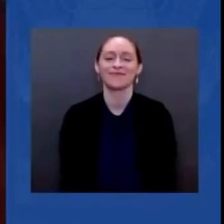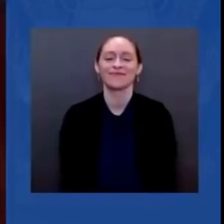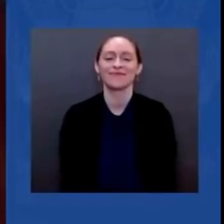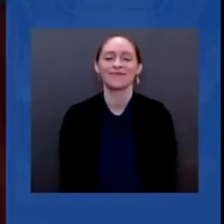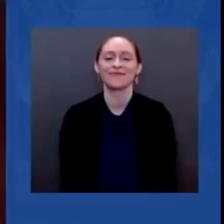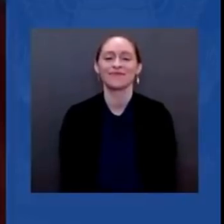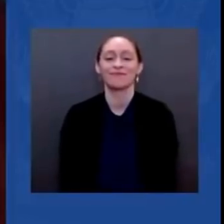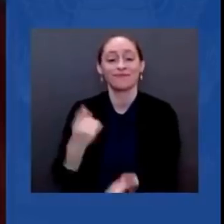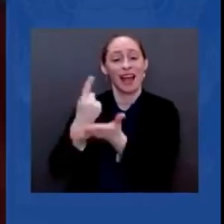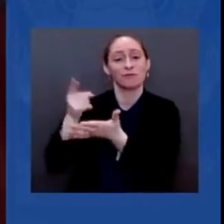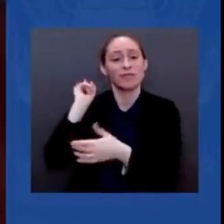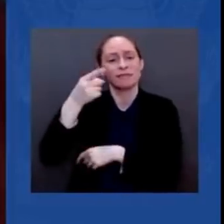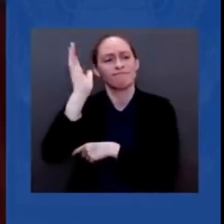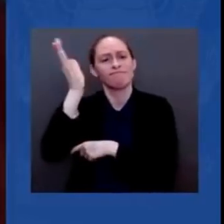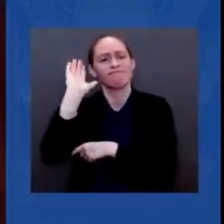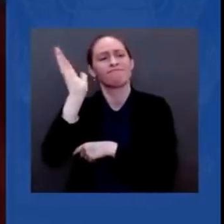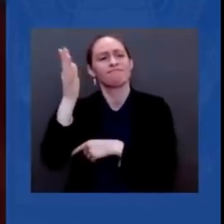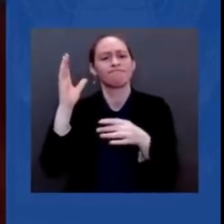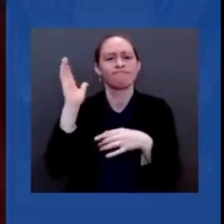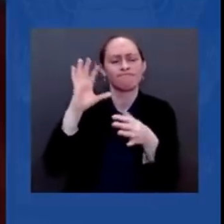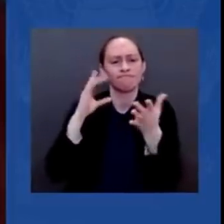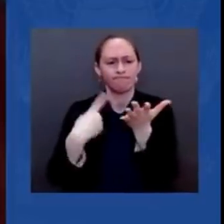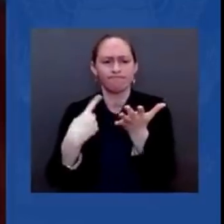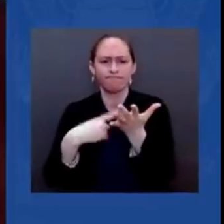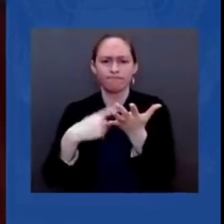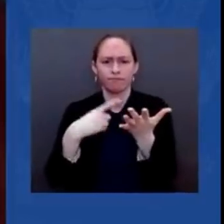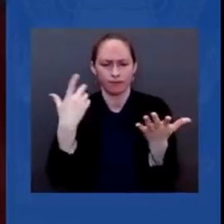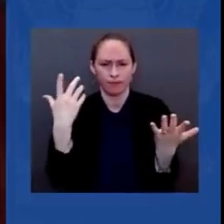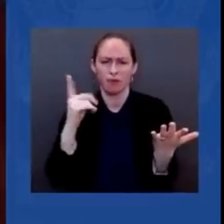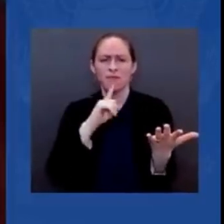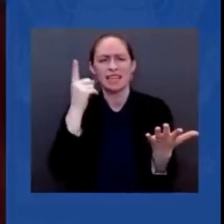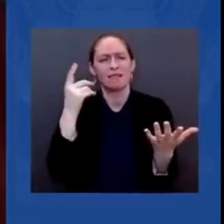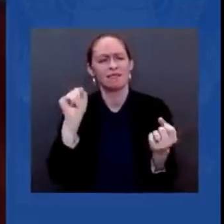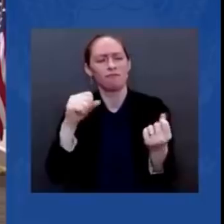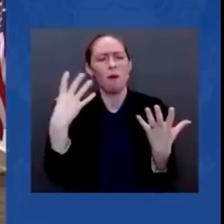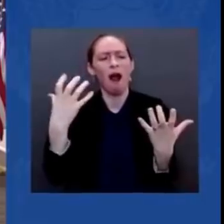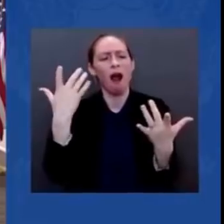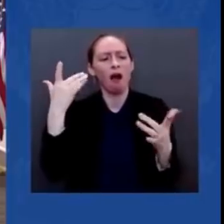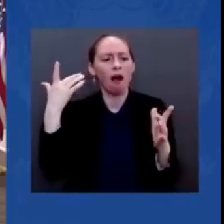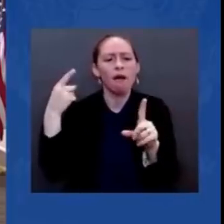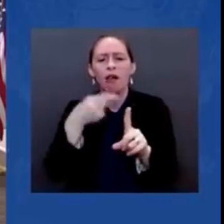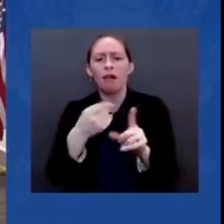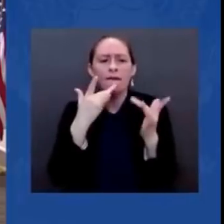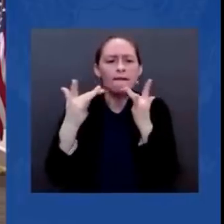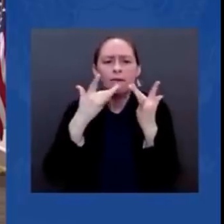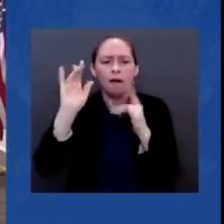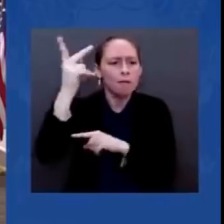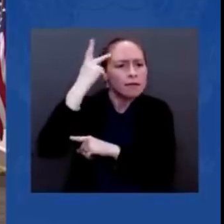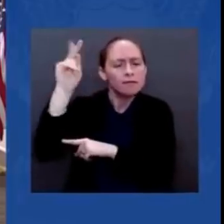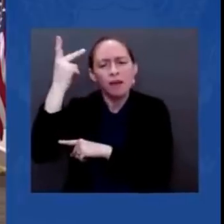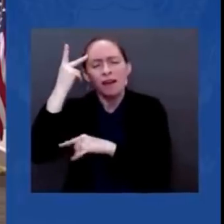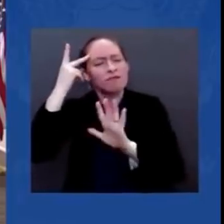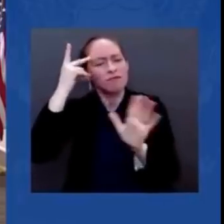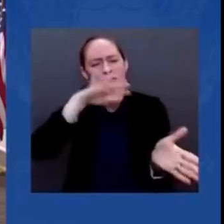Omicron, the governors and your administration must be working together more closely than ever. I particularly